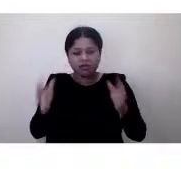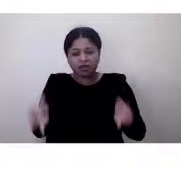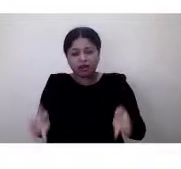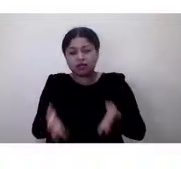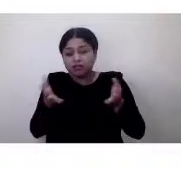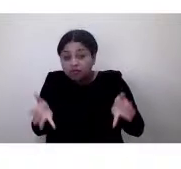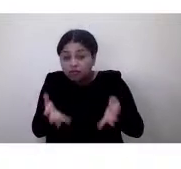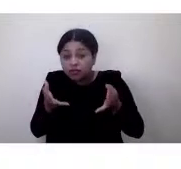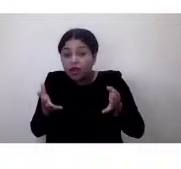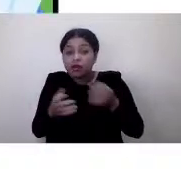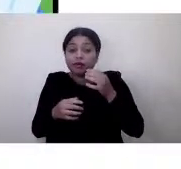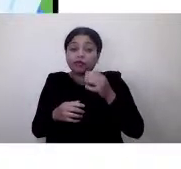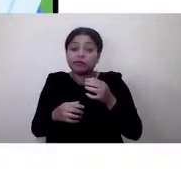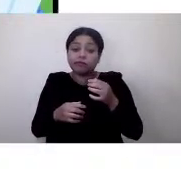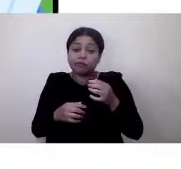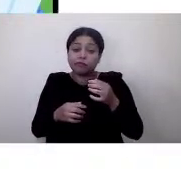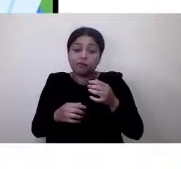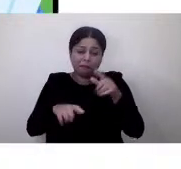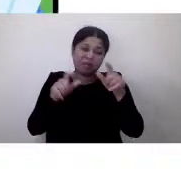into artwork.